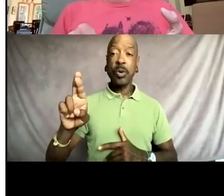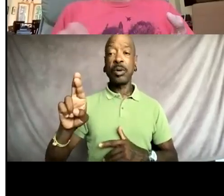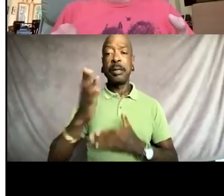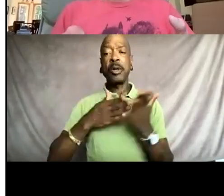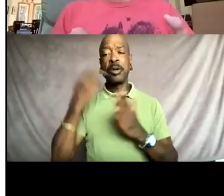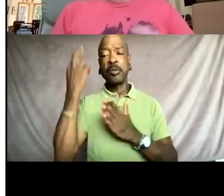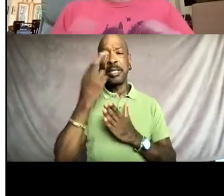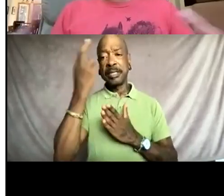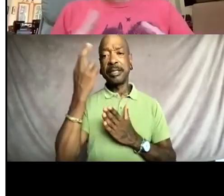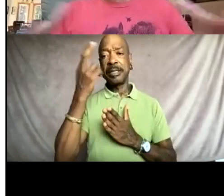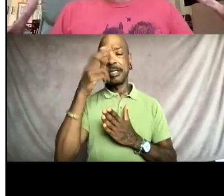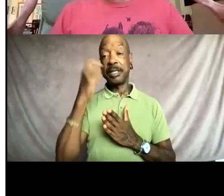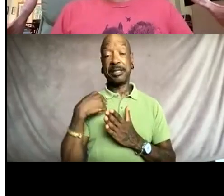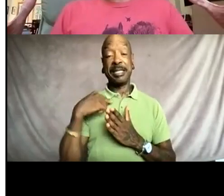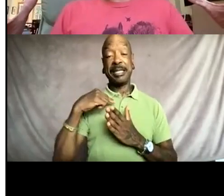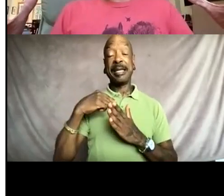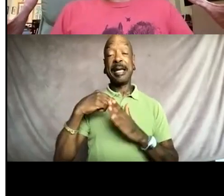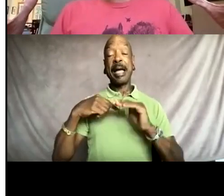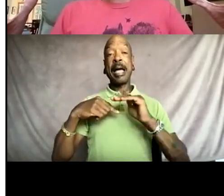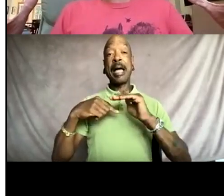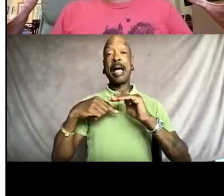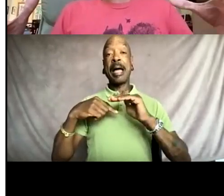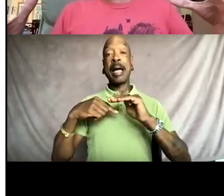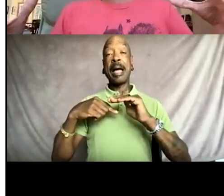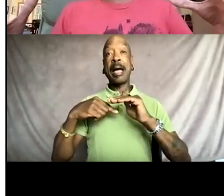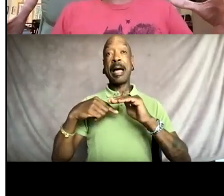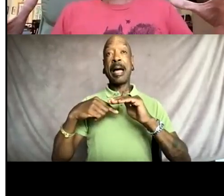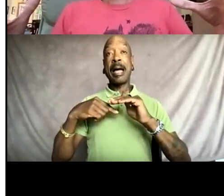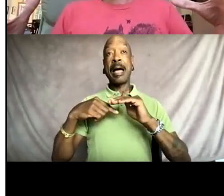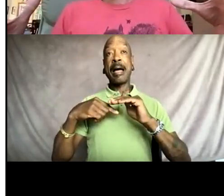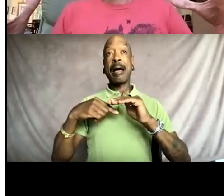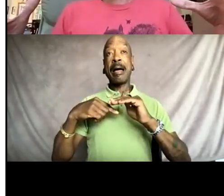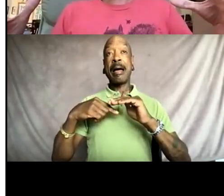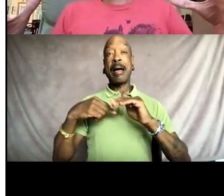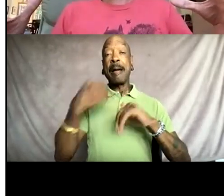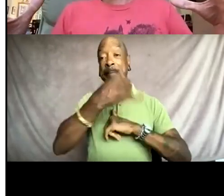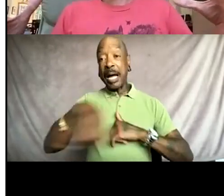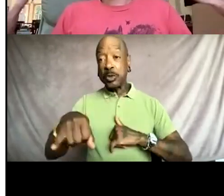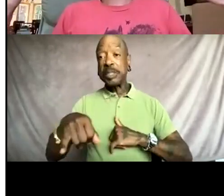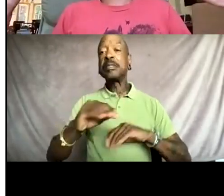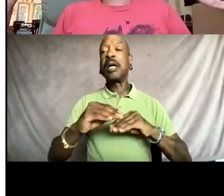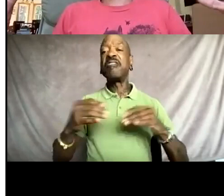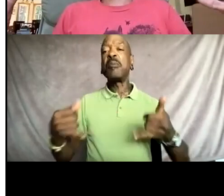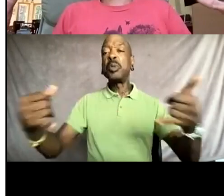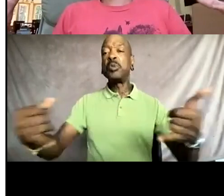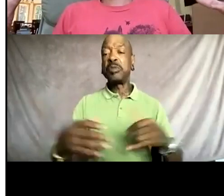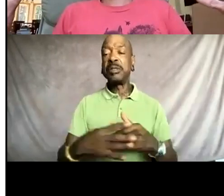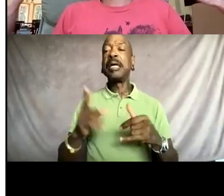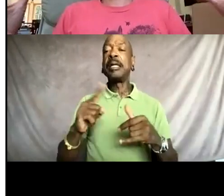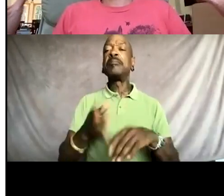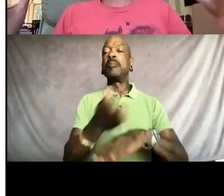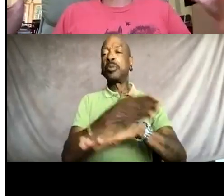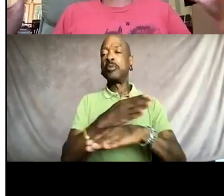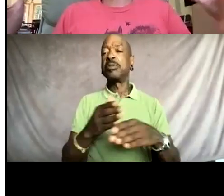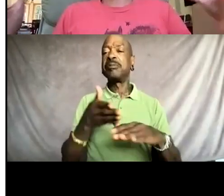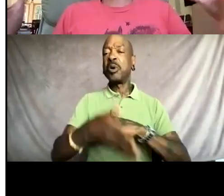for that is that the boundaries of 501c3 law have moved and expanded over time as